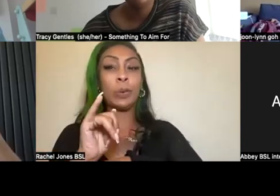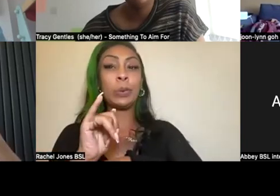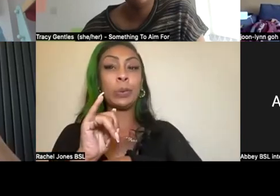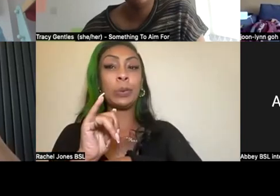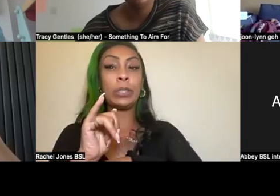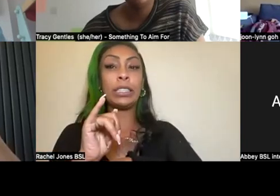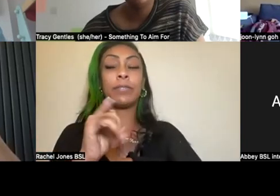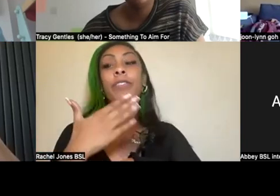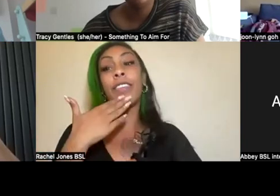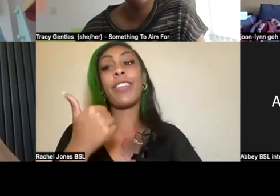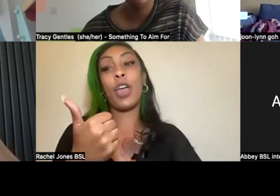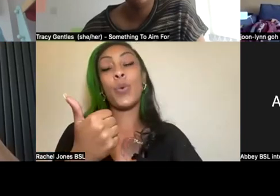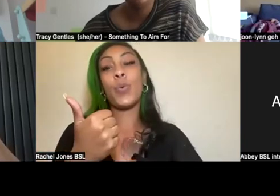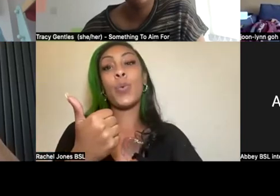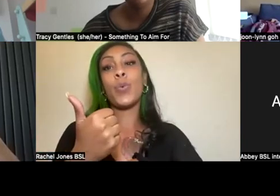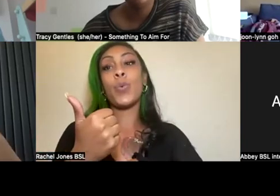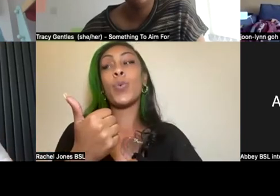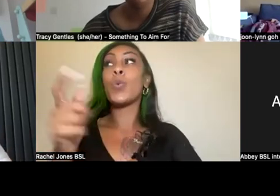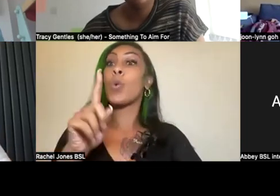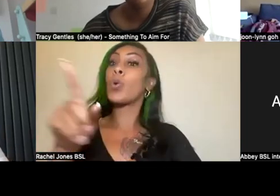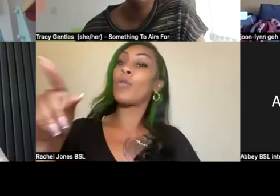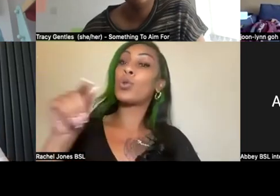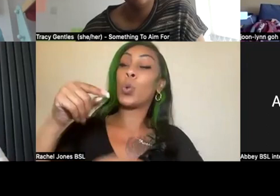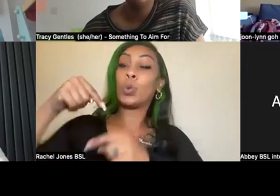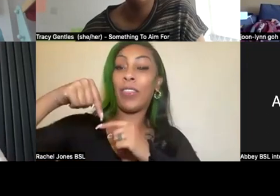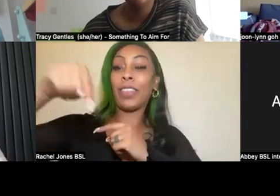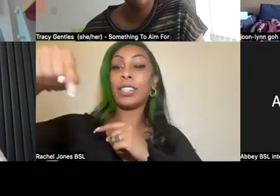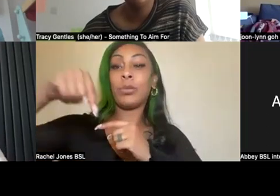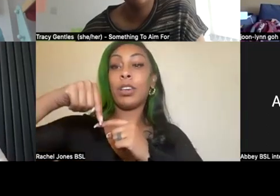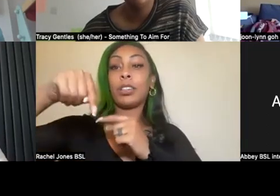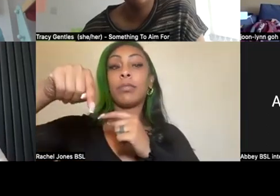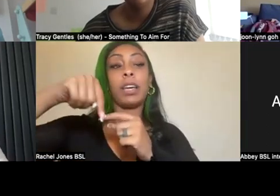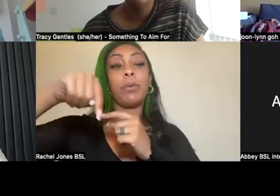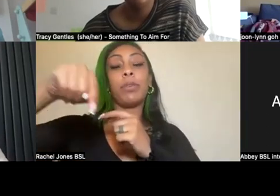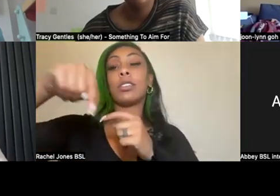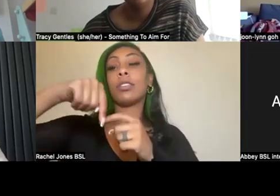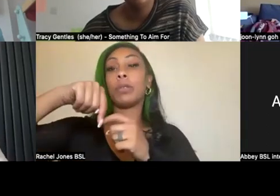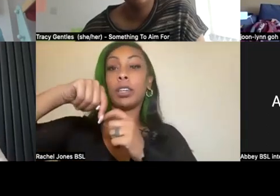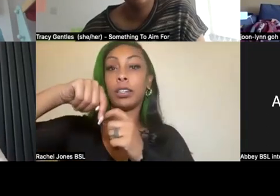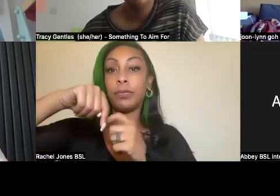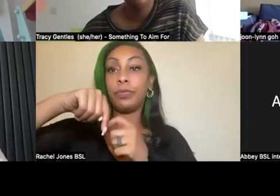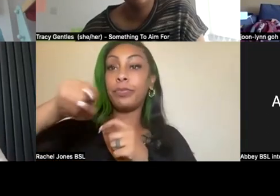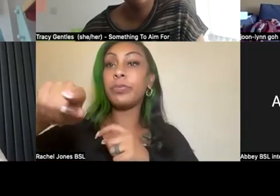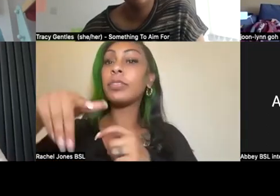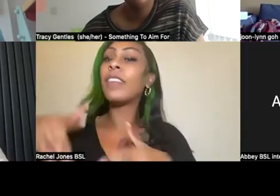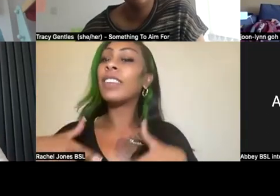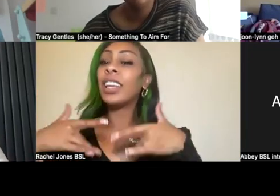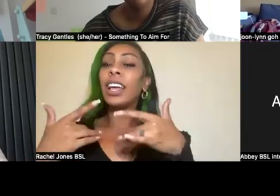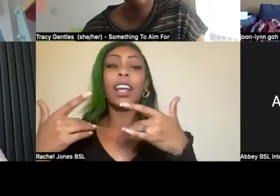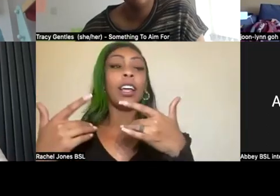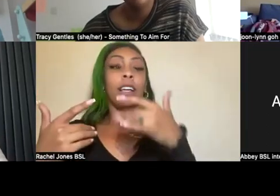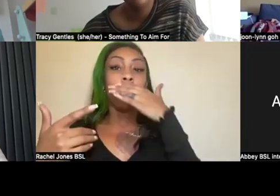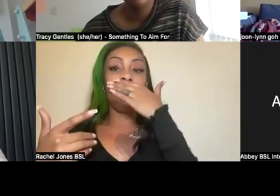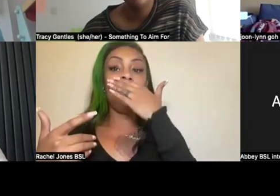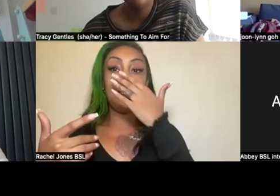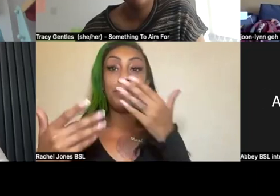So thank you for making this what you chose to do this week. I feel like, okay, I'm going to move. I'm